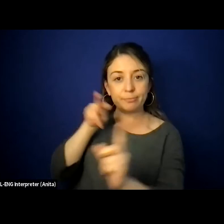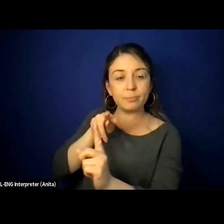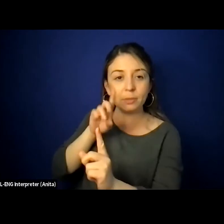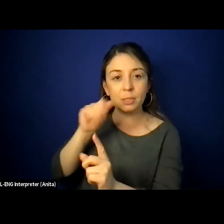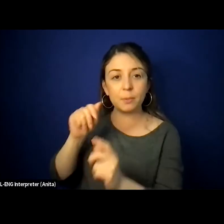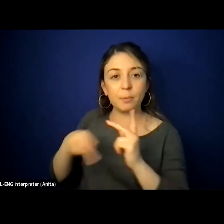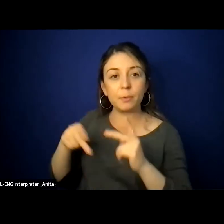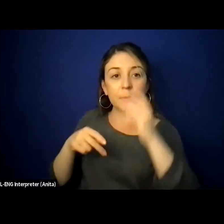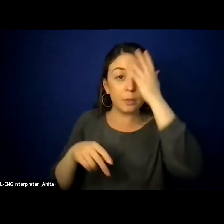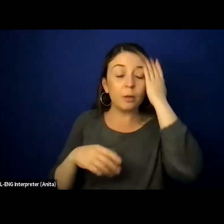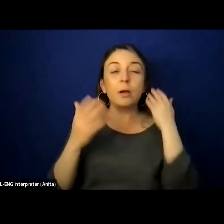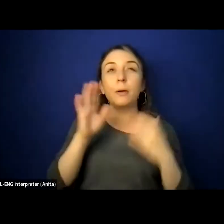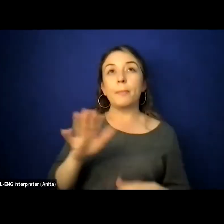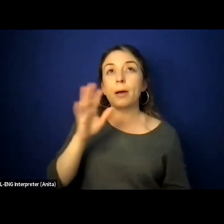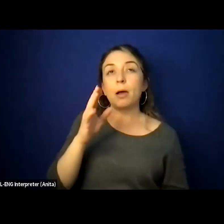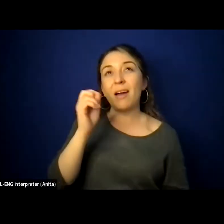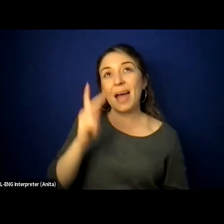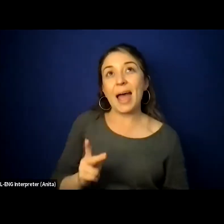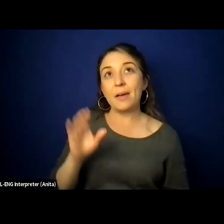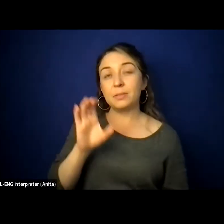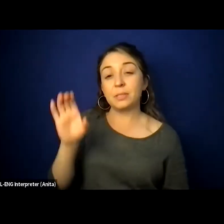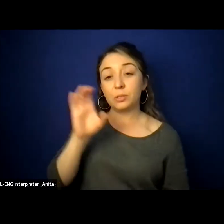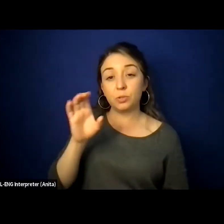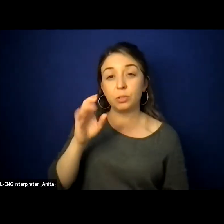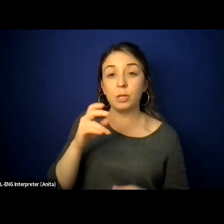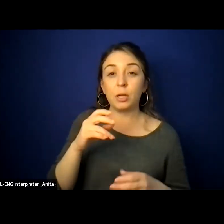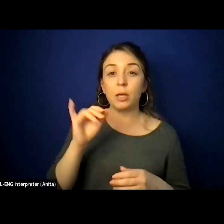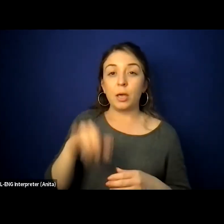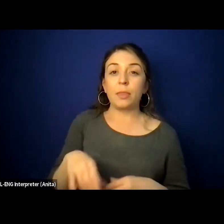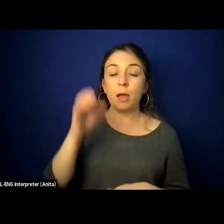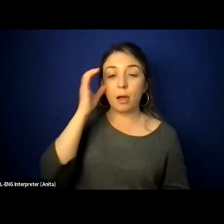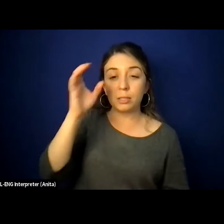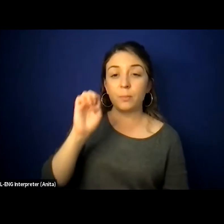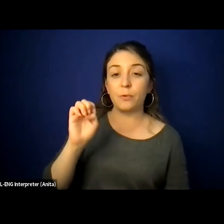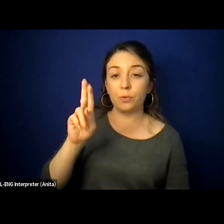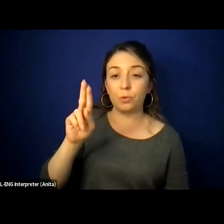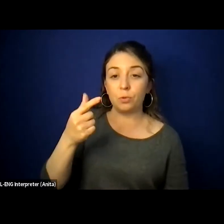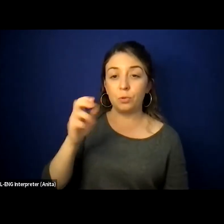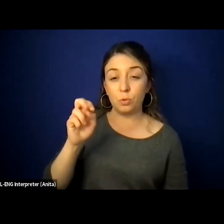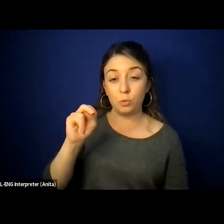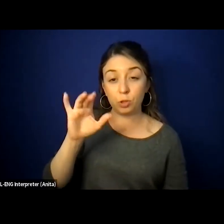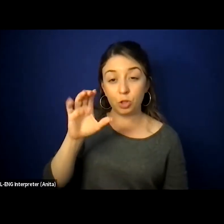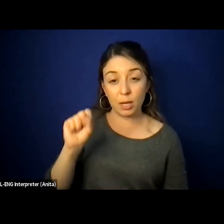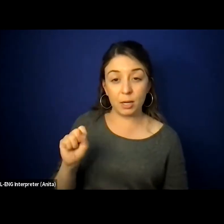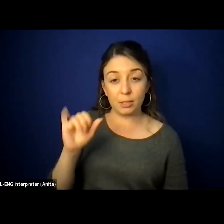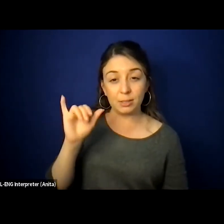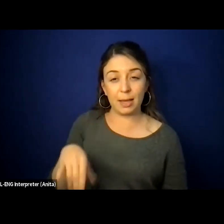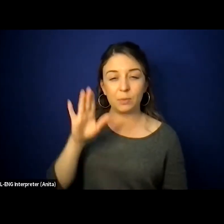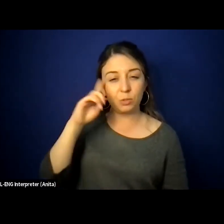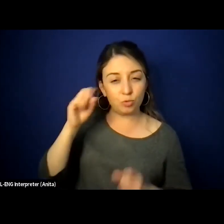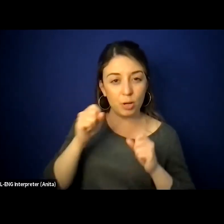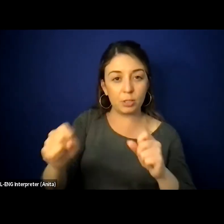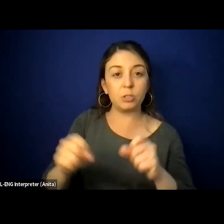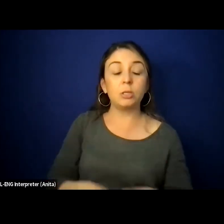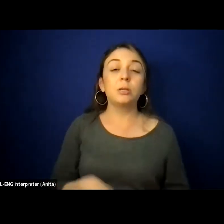For over half a century, eugenics was the donor engagement strategy. And so as Paul